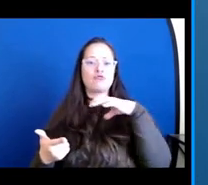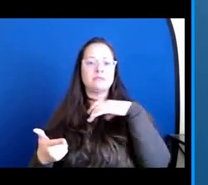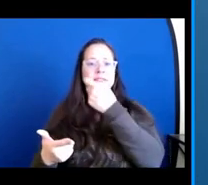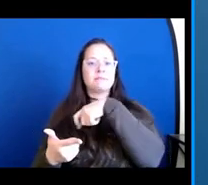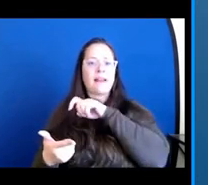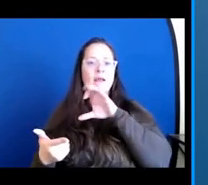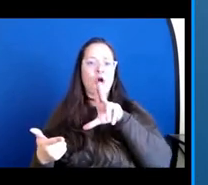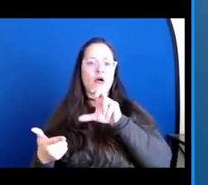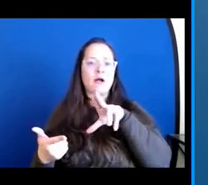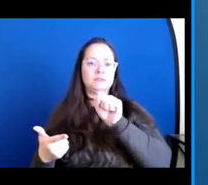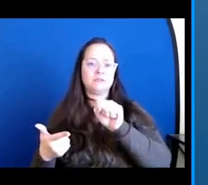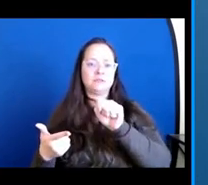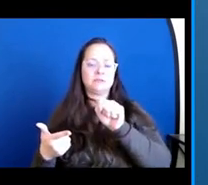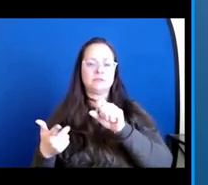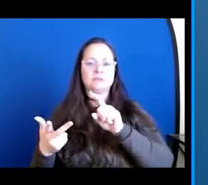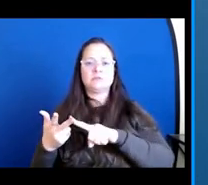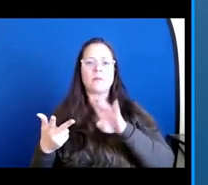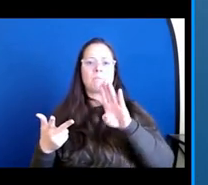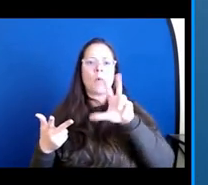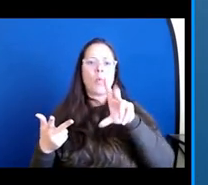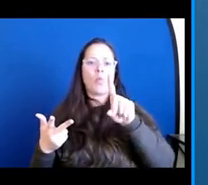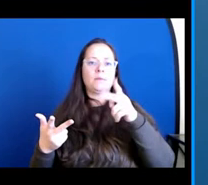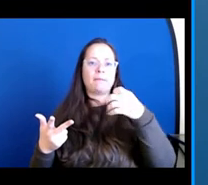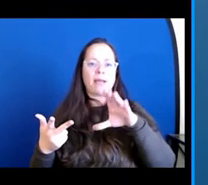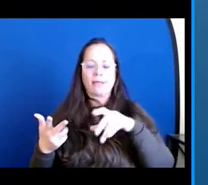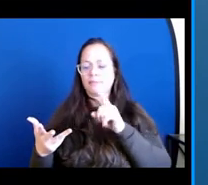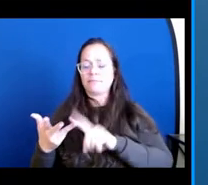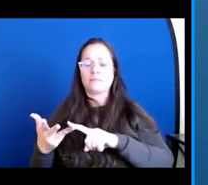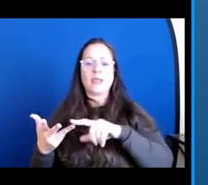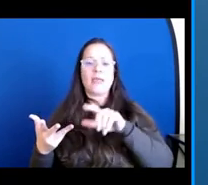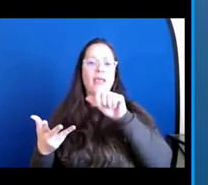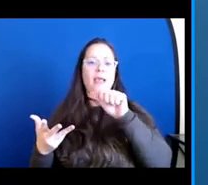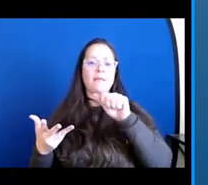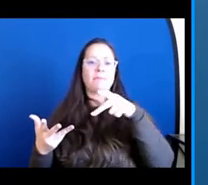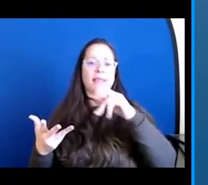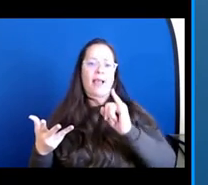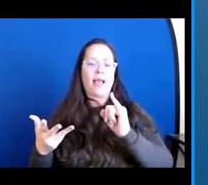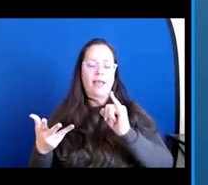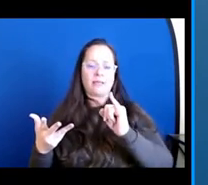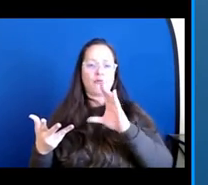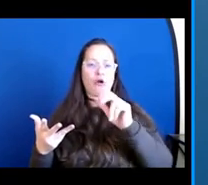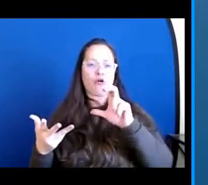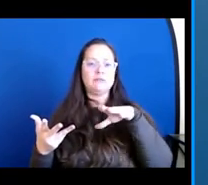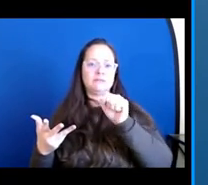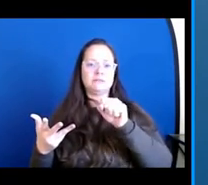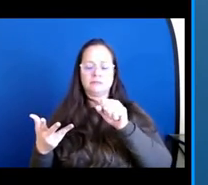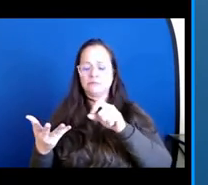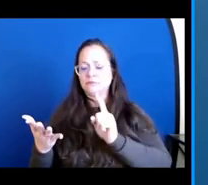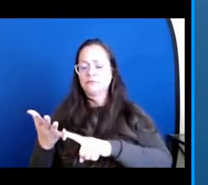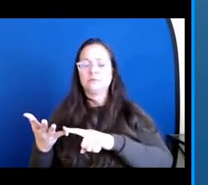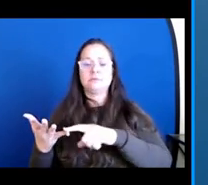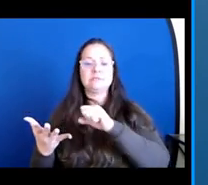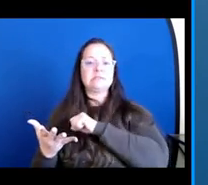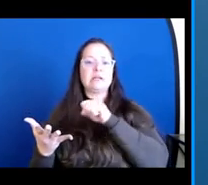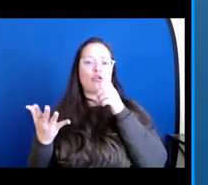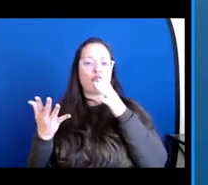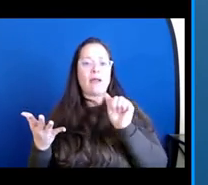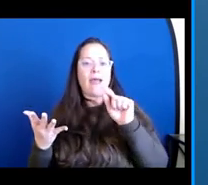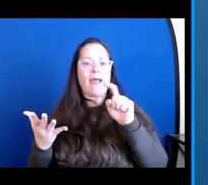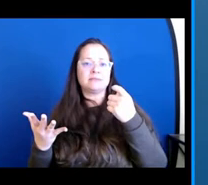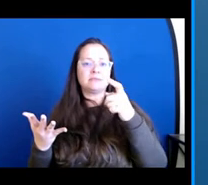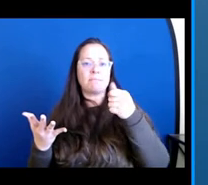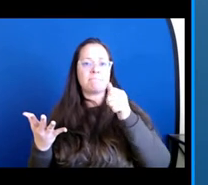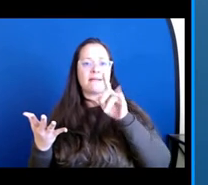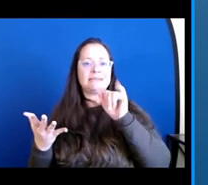bold Peck Congressional aapi caucus Aspire pack Senator Alex Padilla Senator